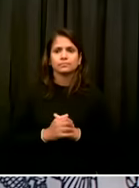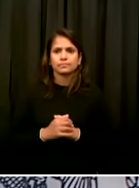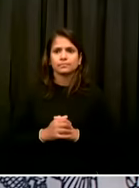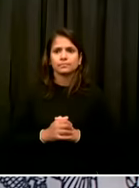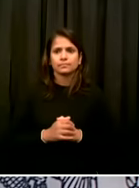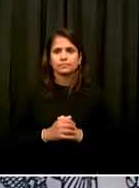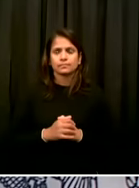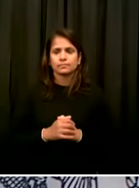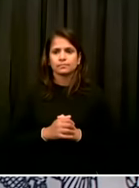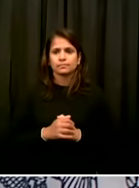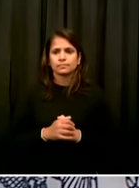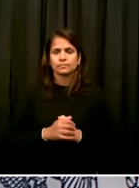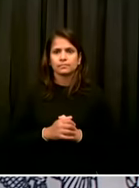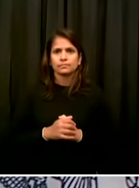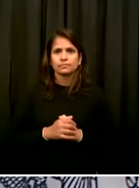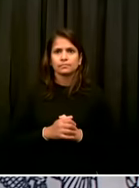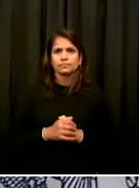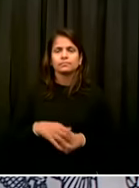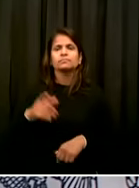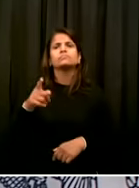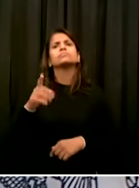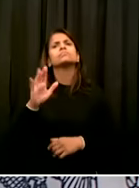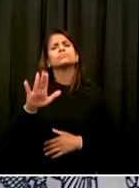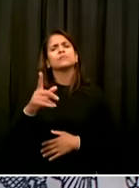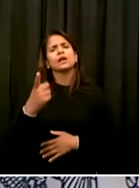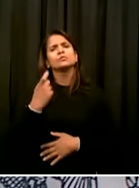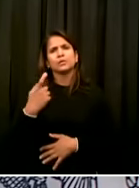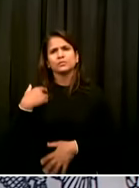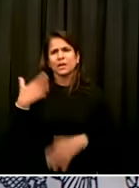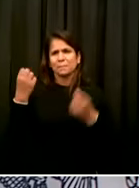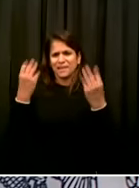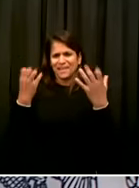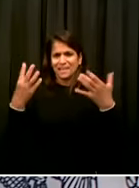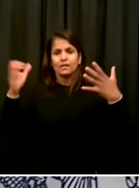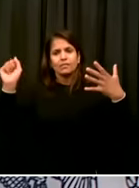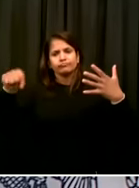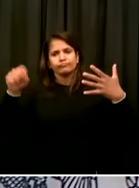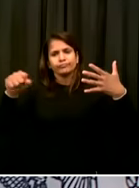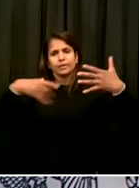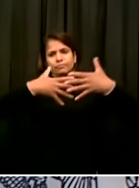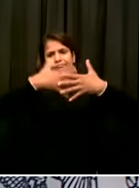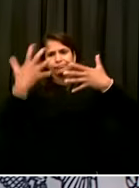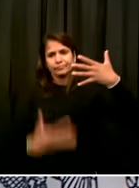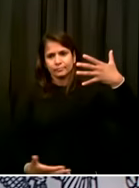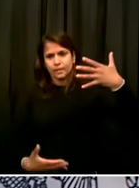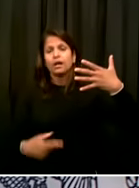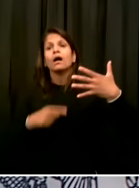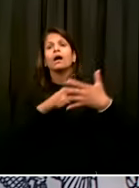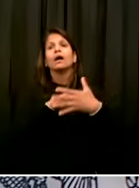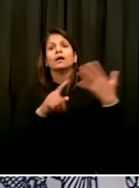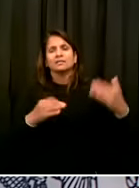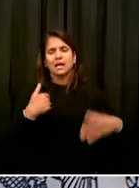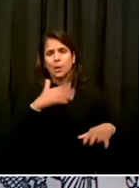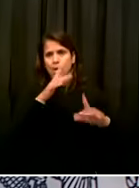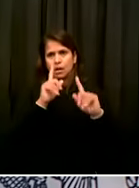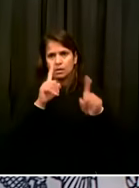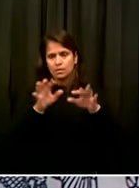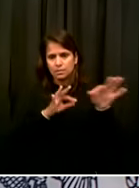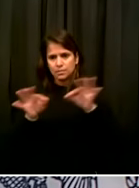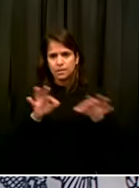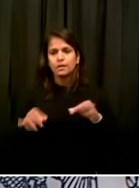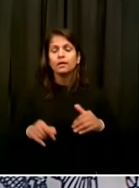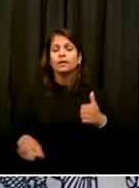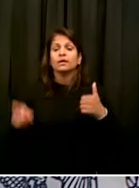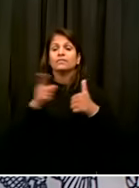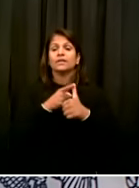here. Office of Management and Budget, I can't tell you how impressed I am by their work over the years.